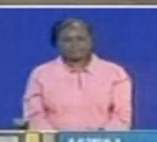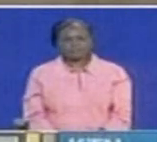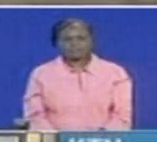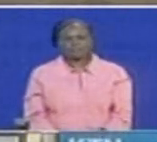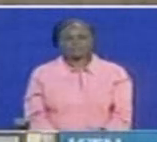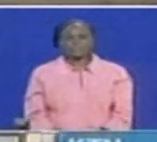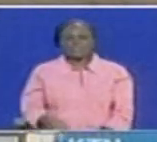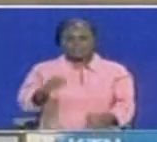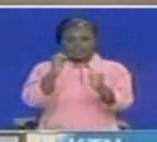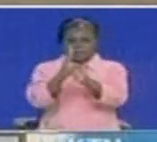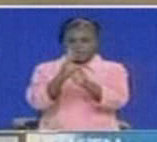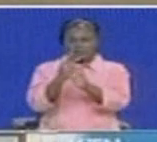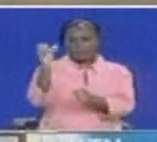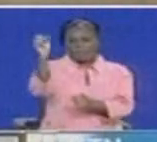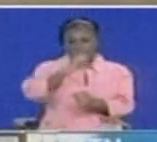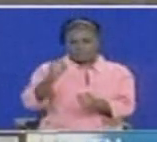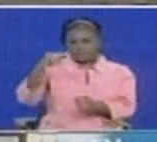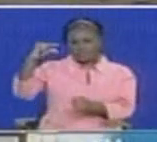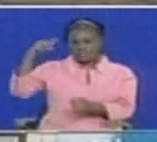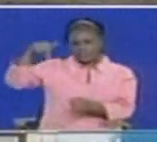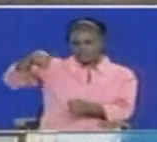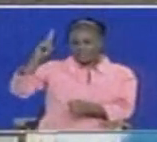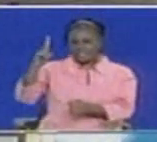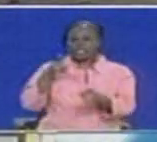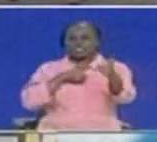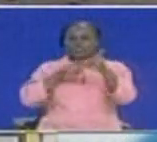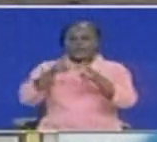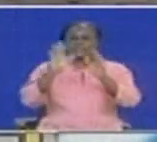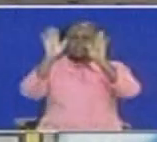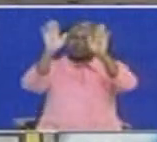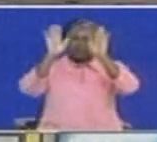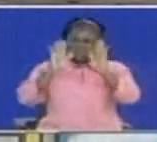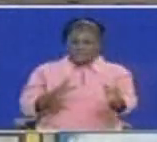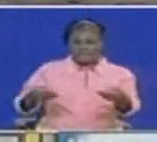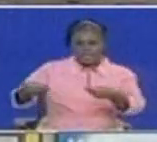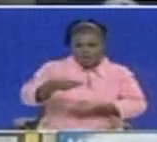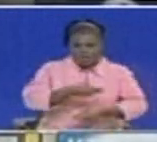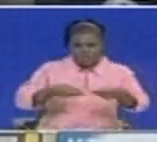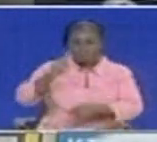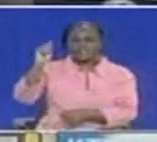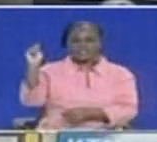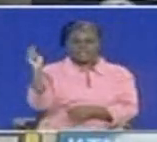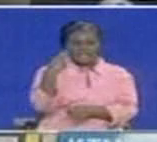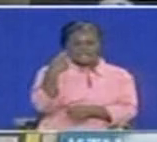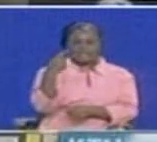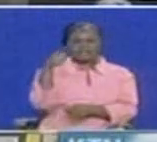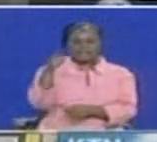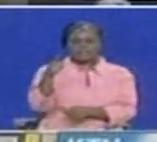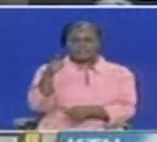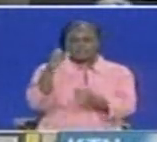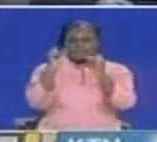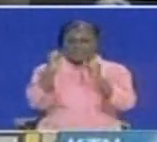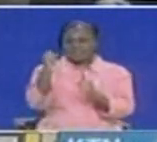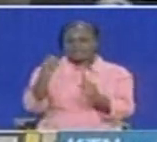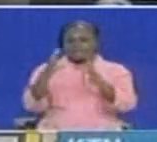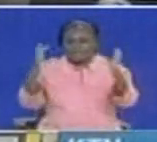With a 12% contribution to Kenya's GDP, tourism remains a key pillar to the country's economy. Famed for its sun and the Big Five, Kenya's tourism